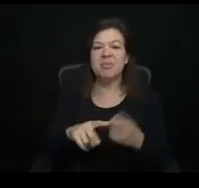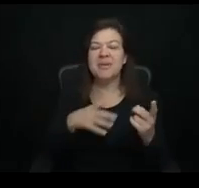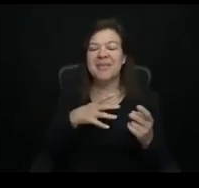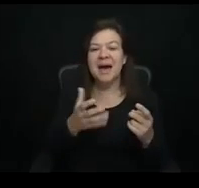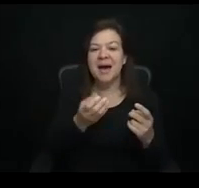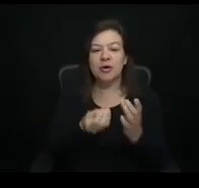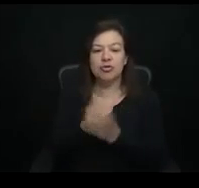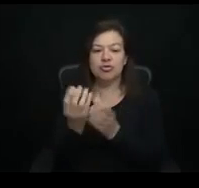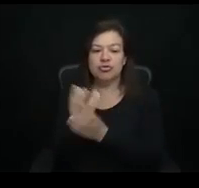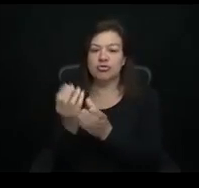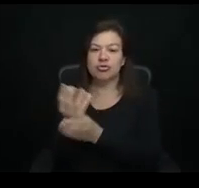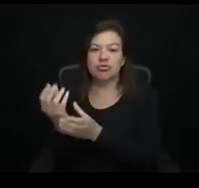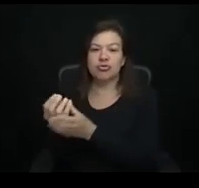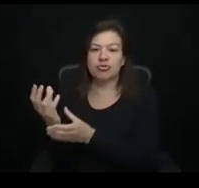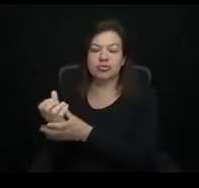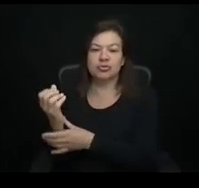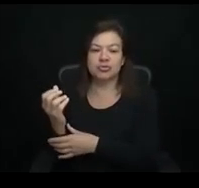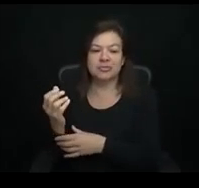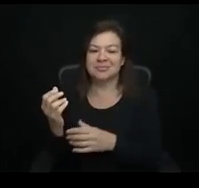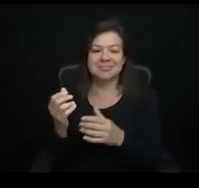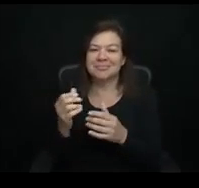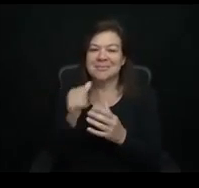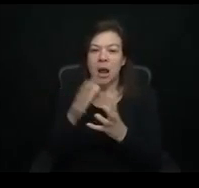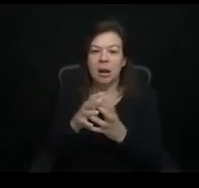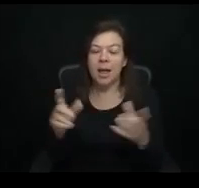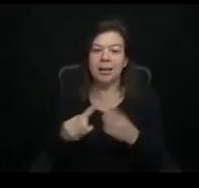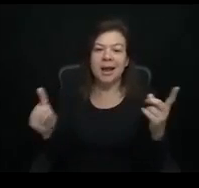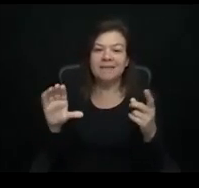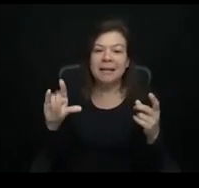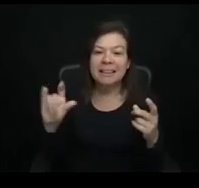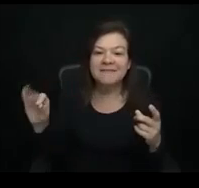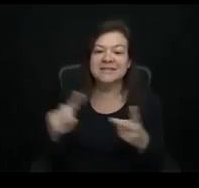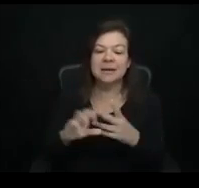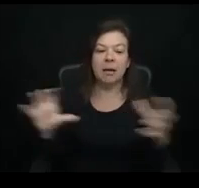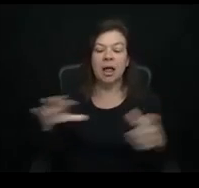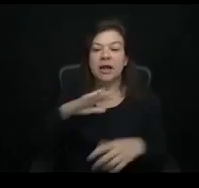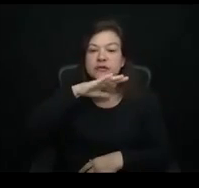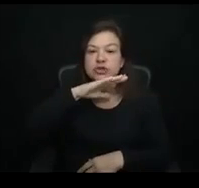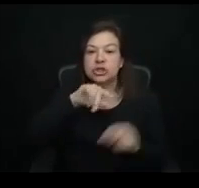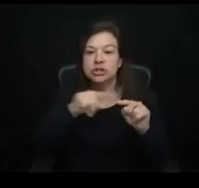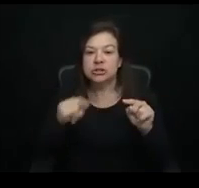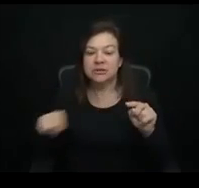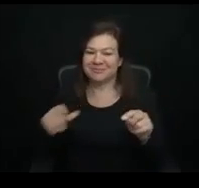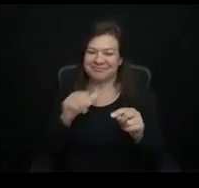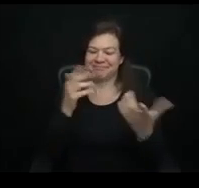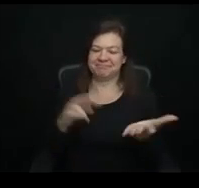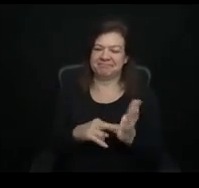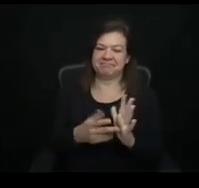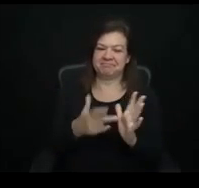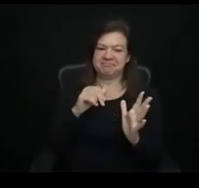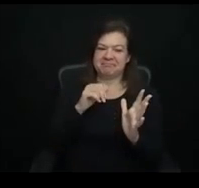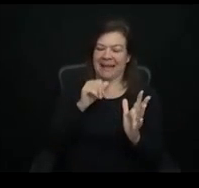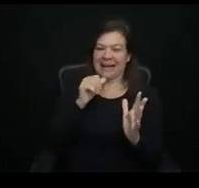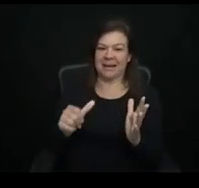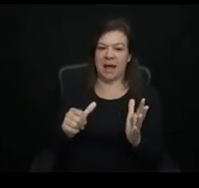can see if I zoom in. Lots of cliff, lots of bare dirt. So even if something rolls down, there's very little opportunity for it to pick back